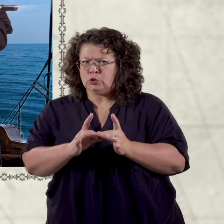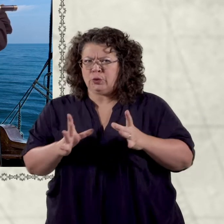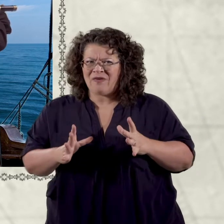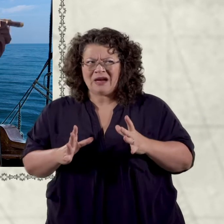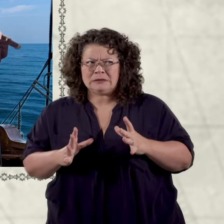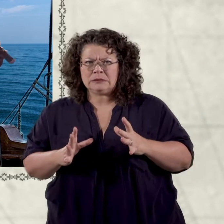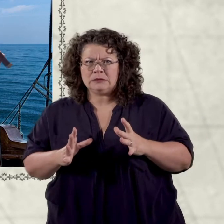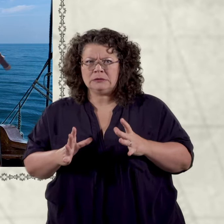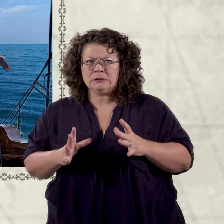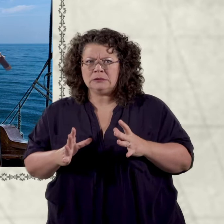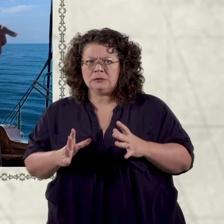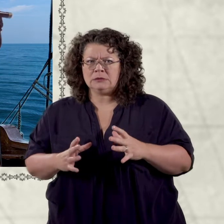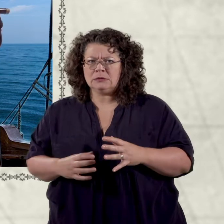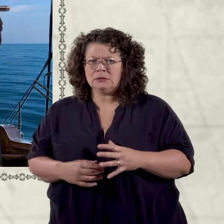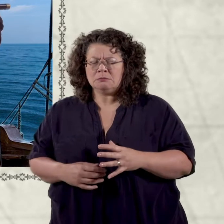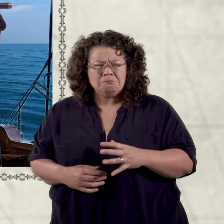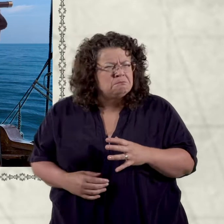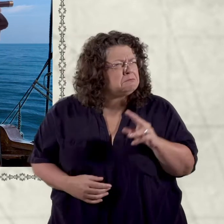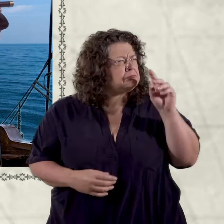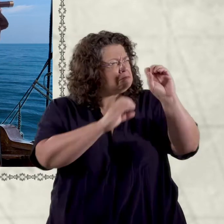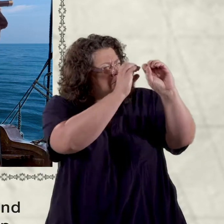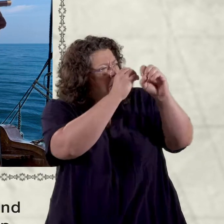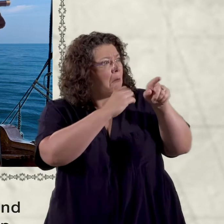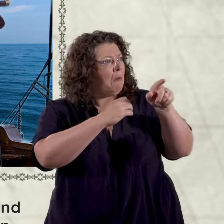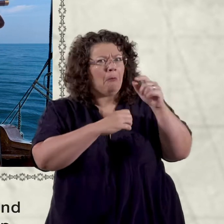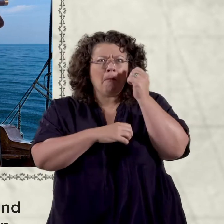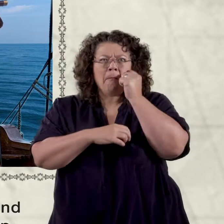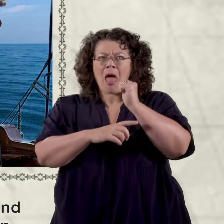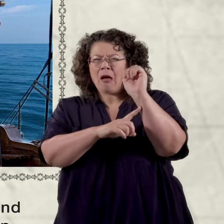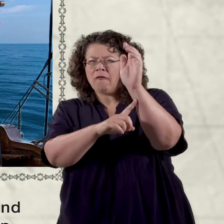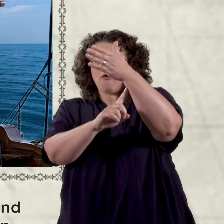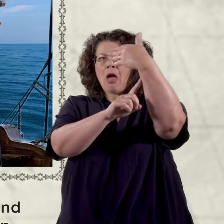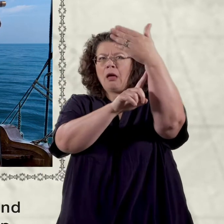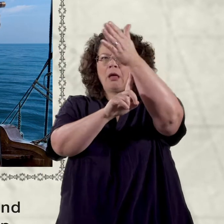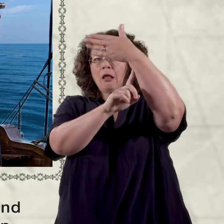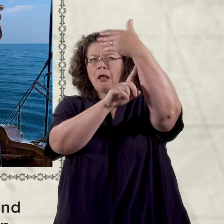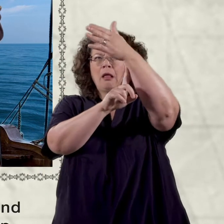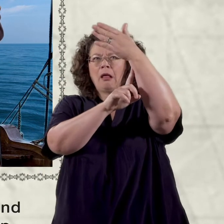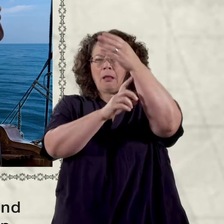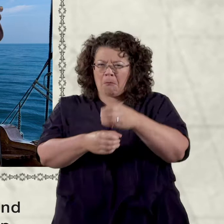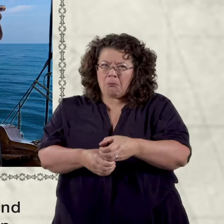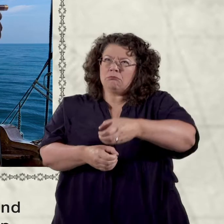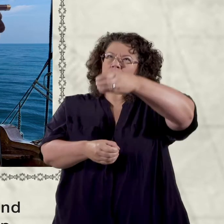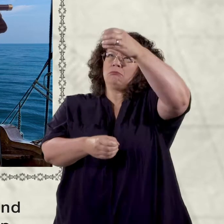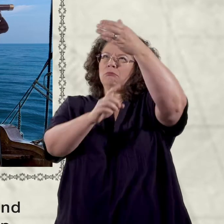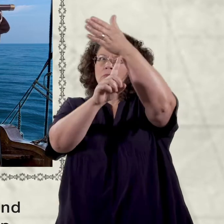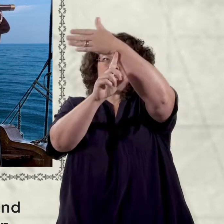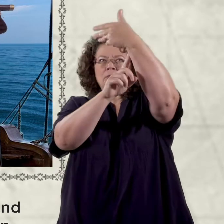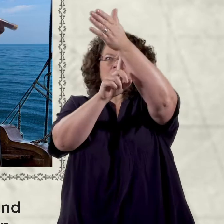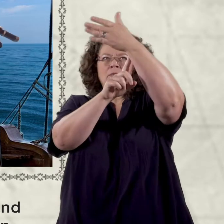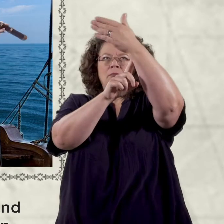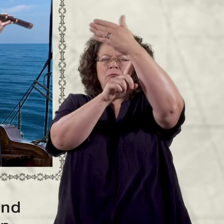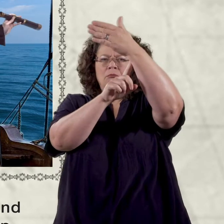fast. Oh. There's a black flag on top of the mast, and they have guns all on the side of the